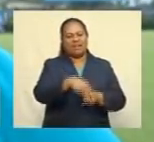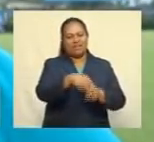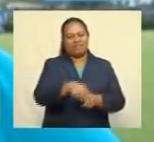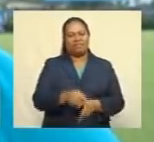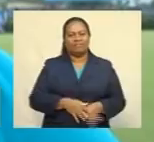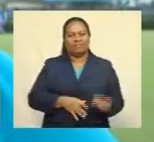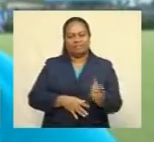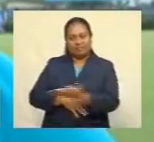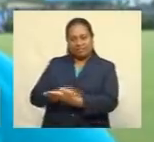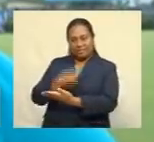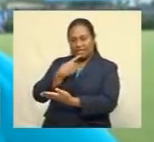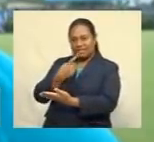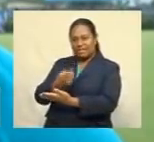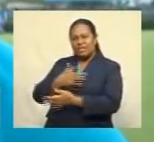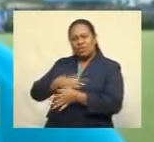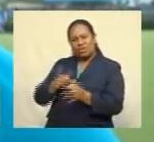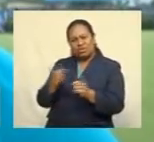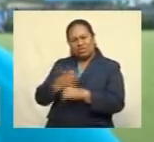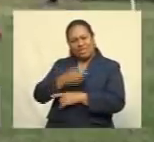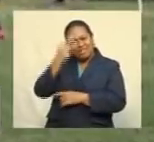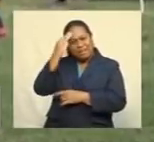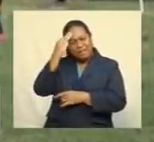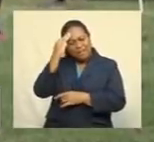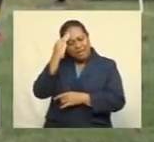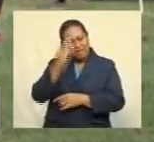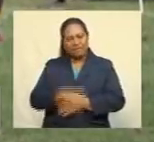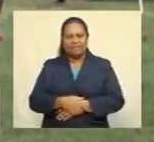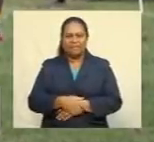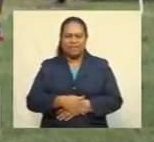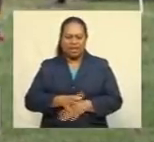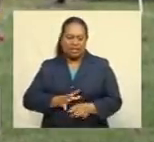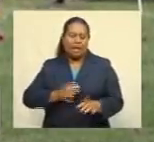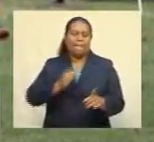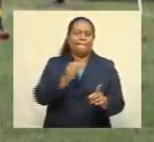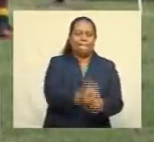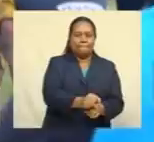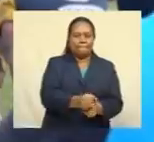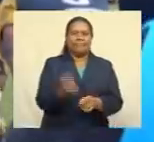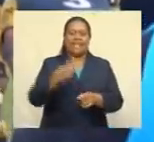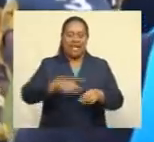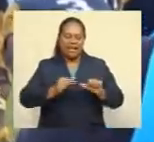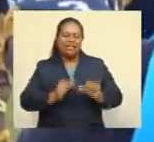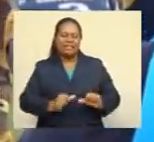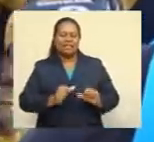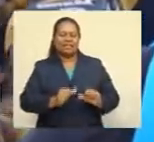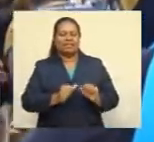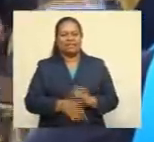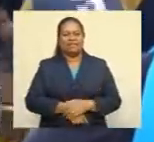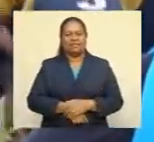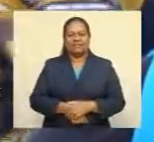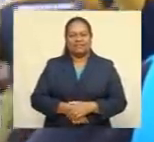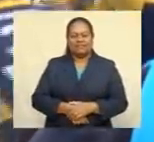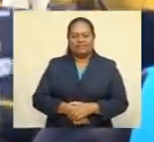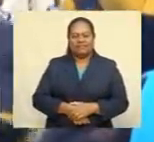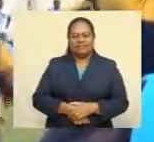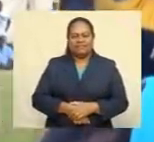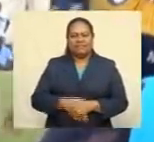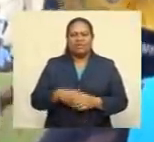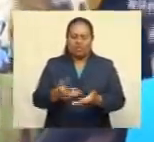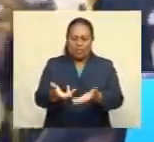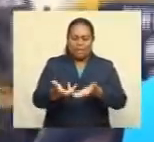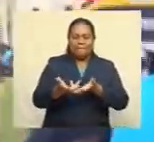of just being a defending team. We want to attacking team by defending, and a mindset where you get the ball